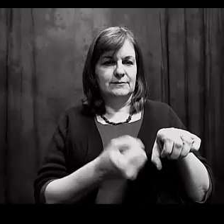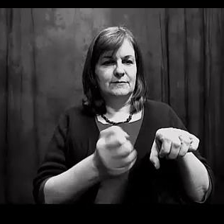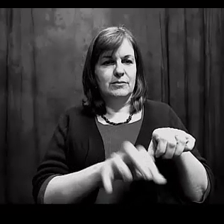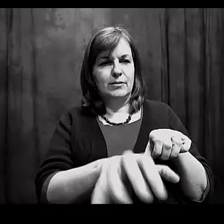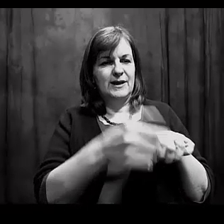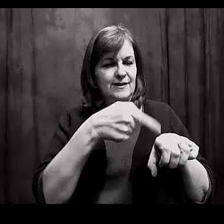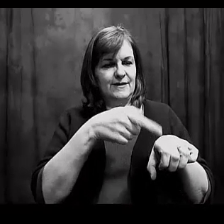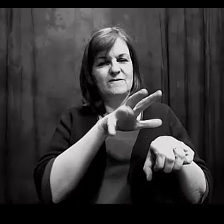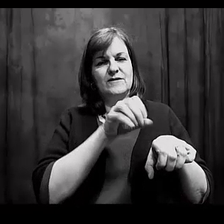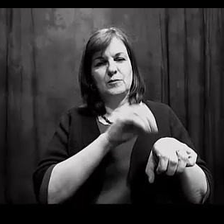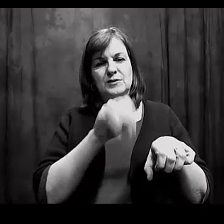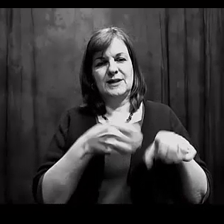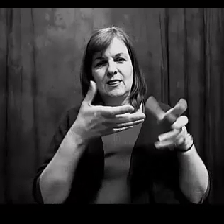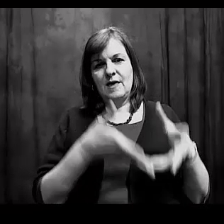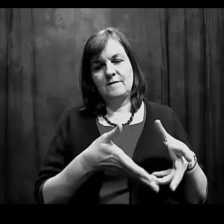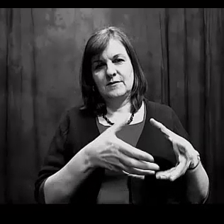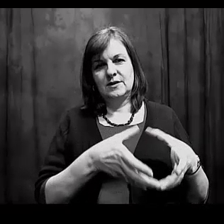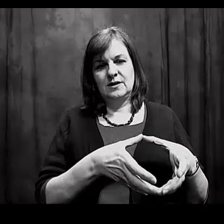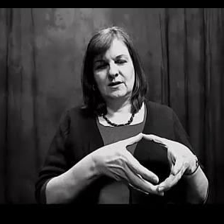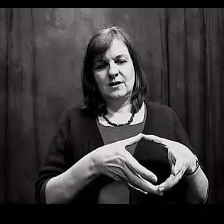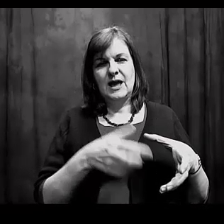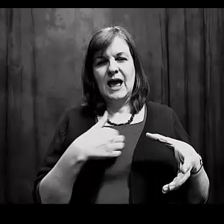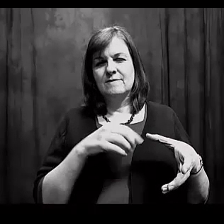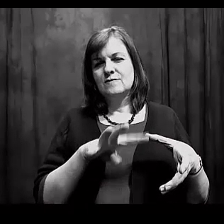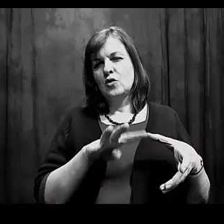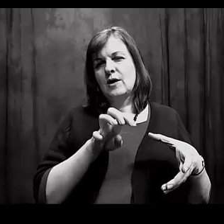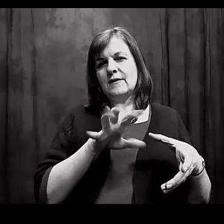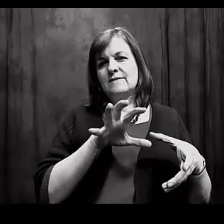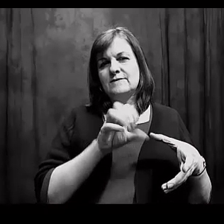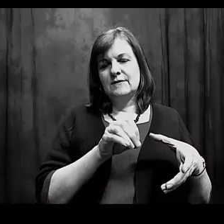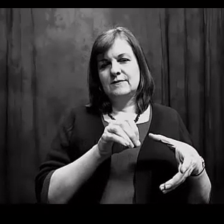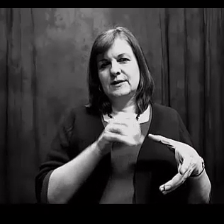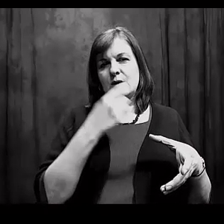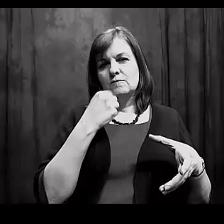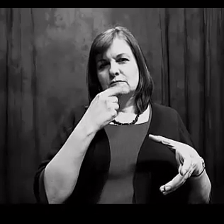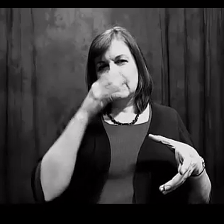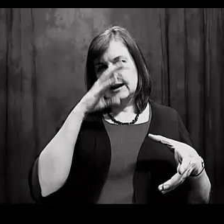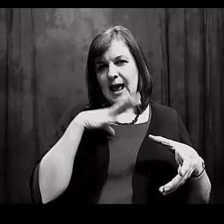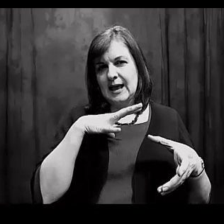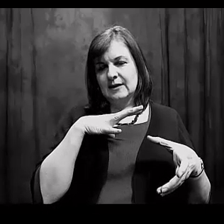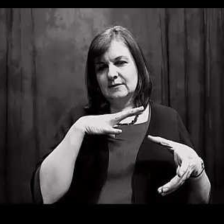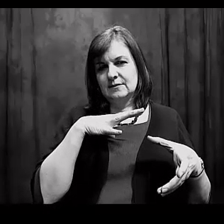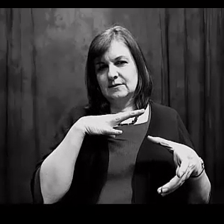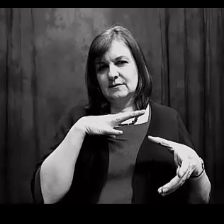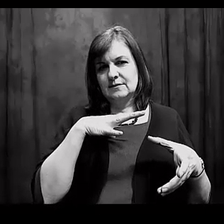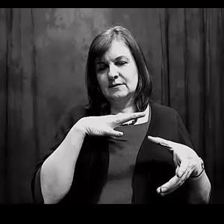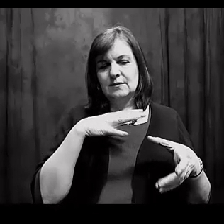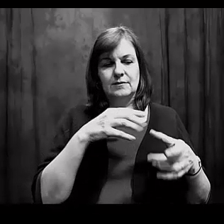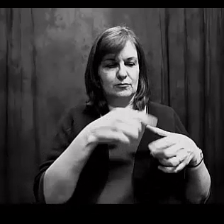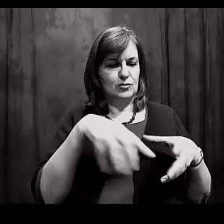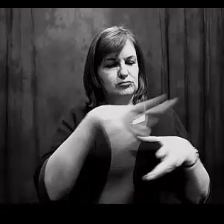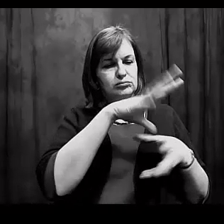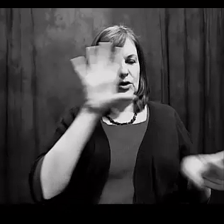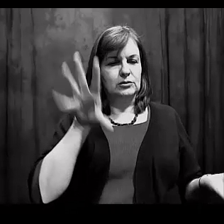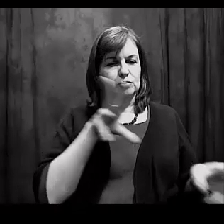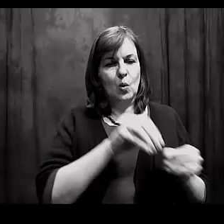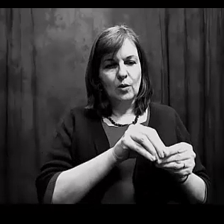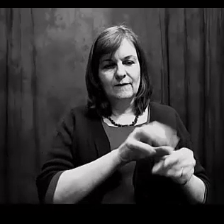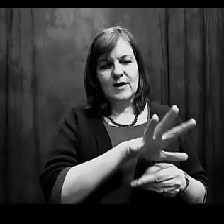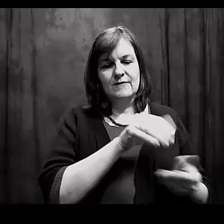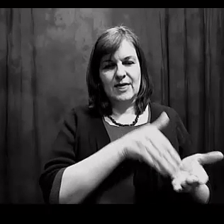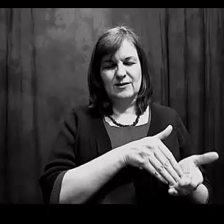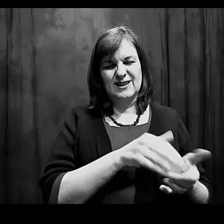when we look at 50% survival in my population here, I've got 450 red guys that make it out of 5,000.